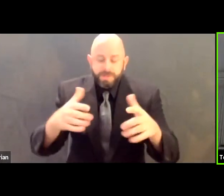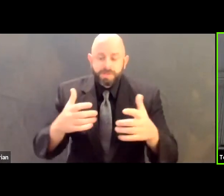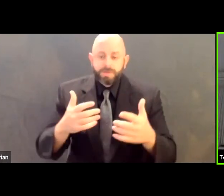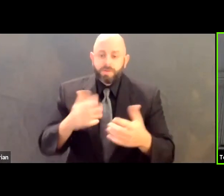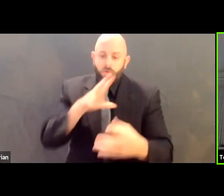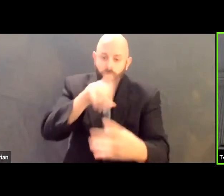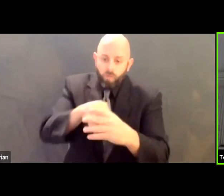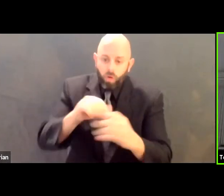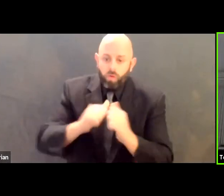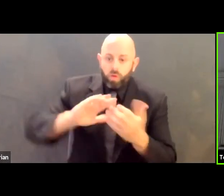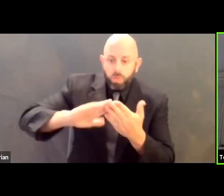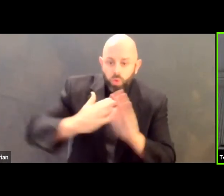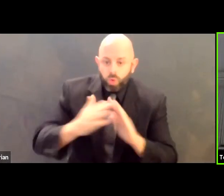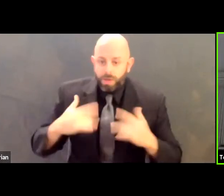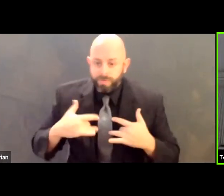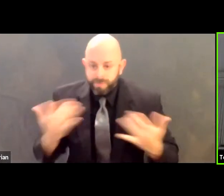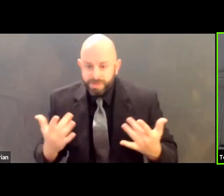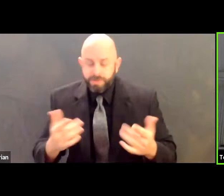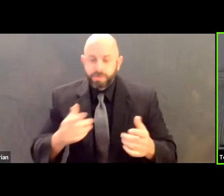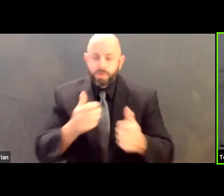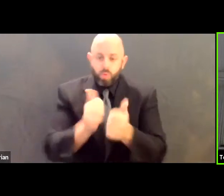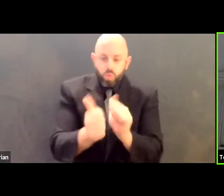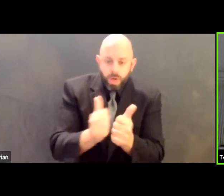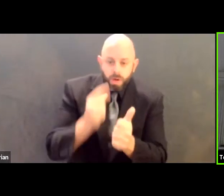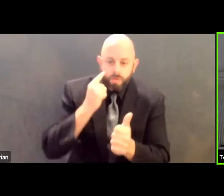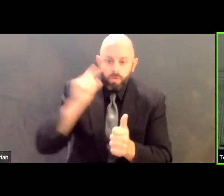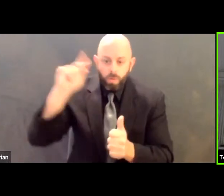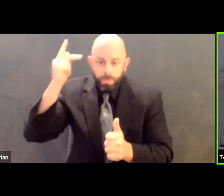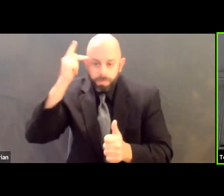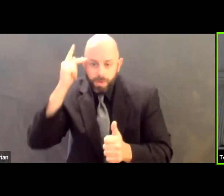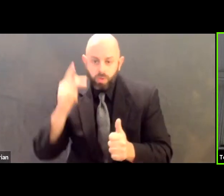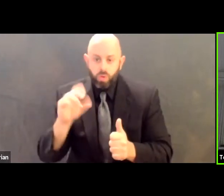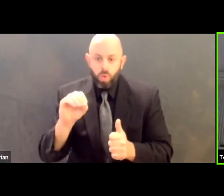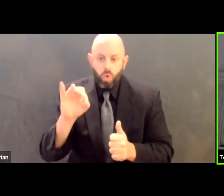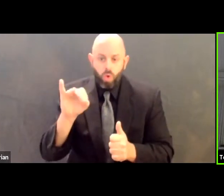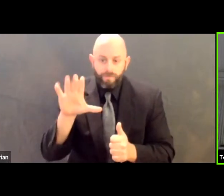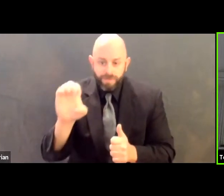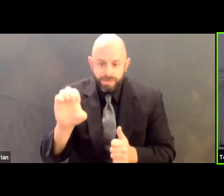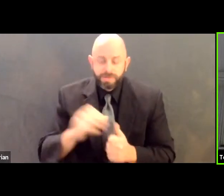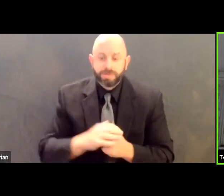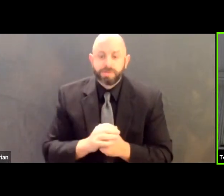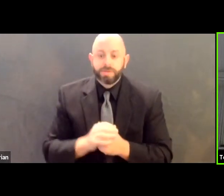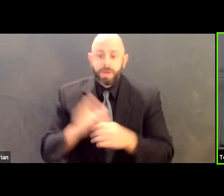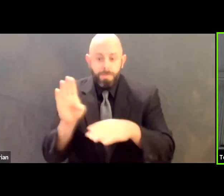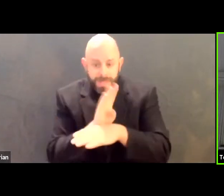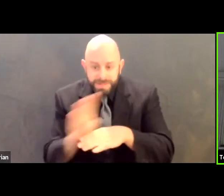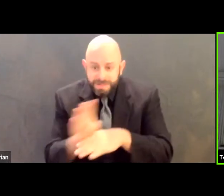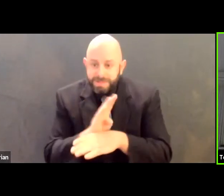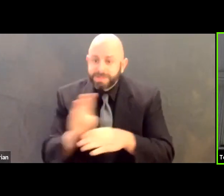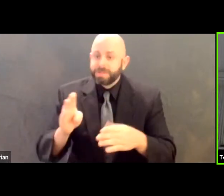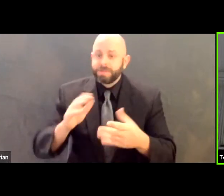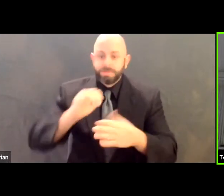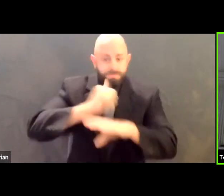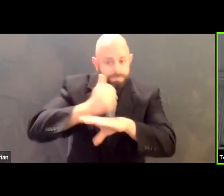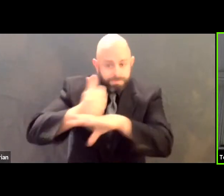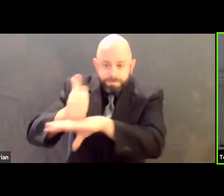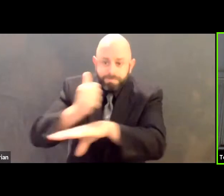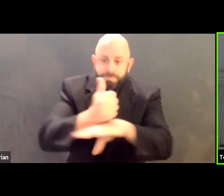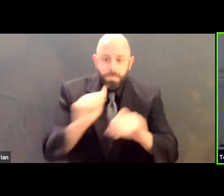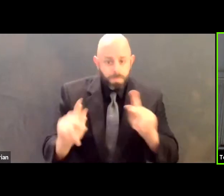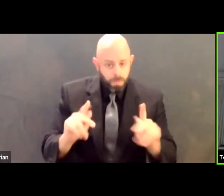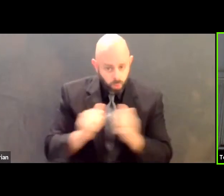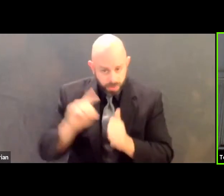community affairs, running for political office, and in business and in the area of